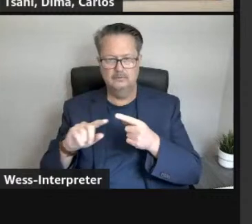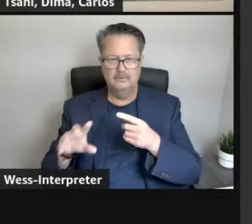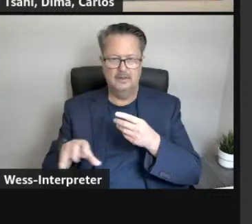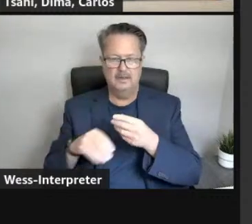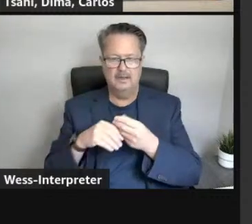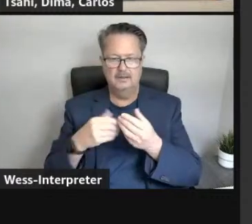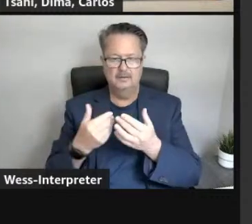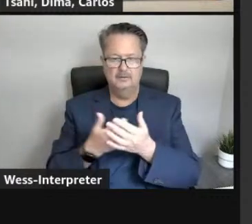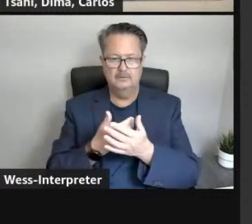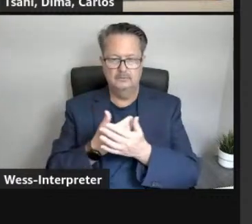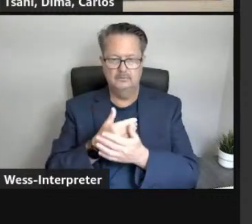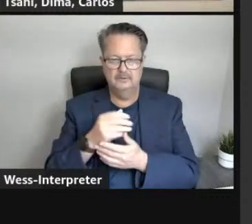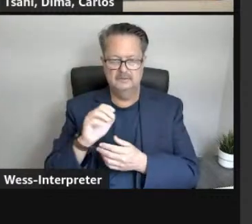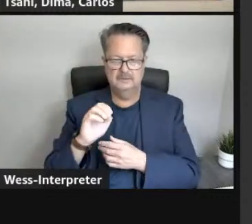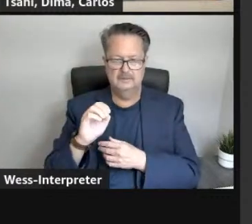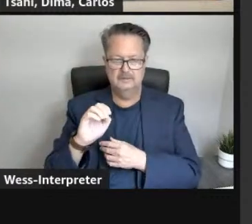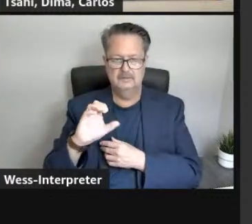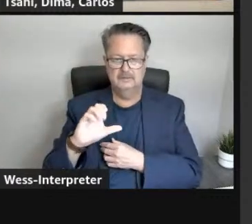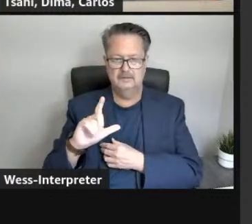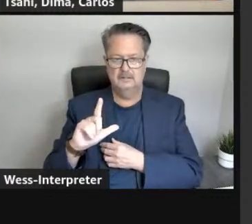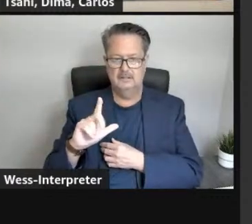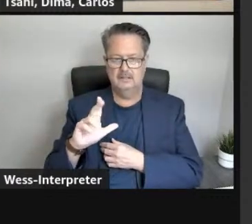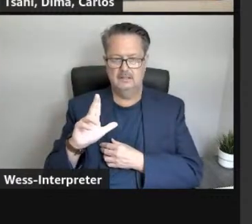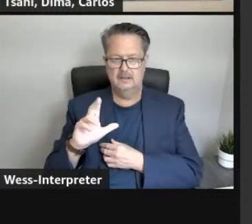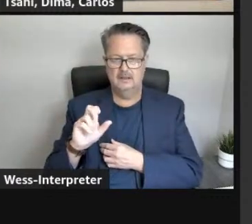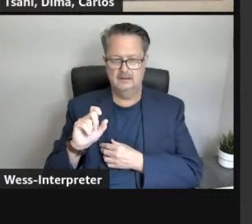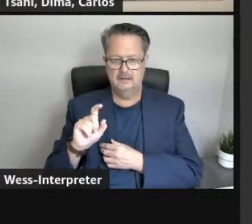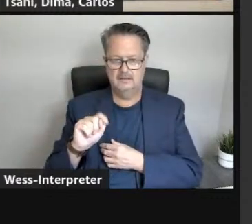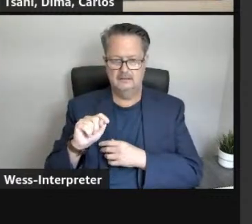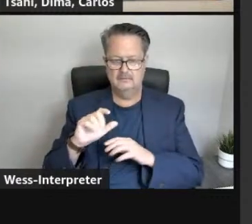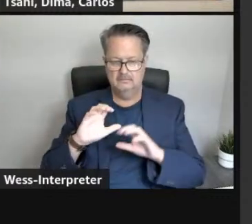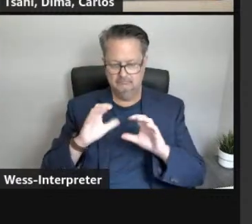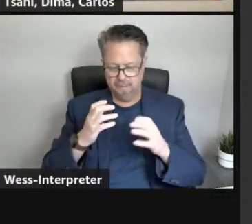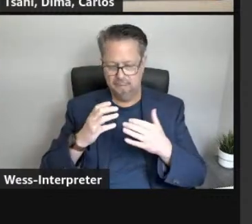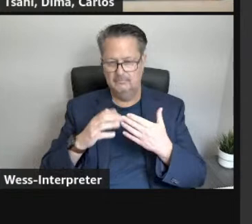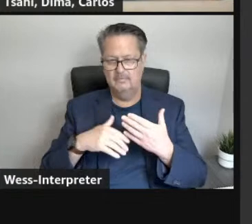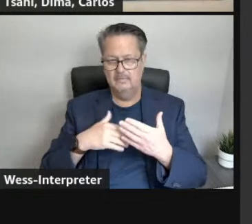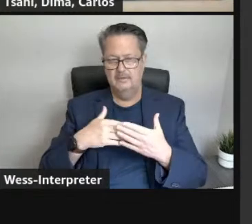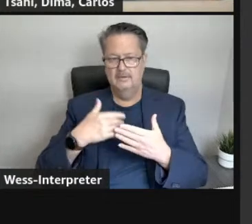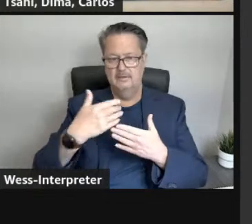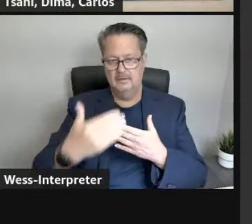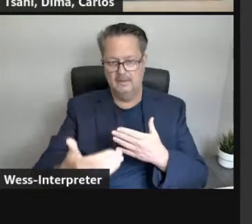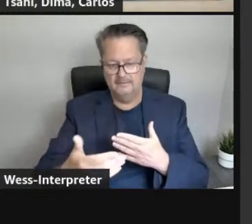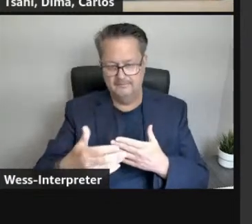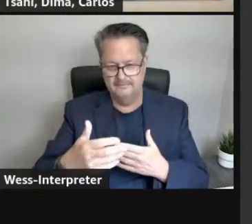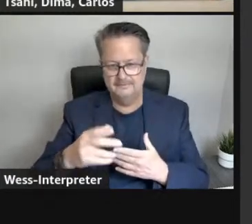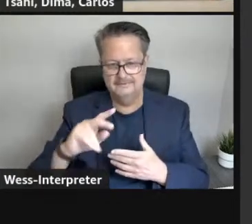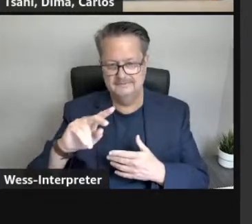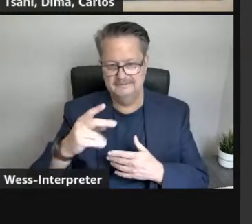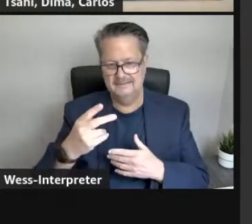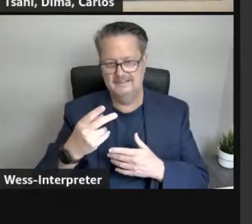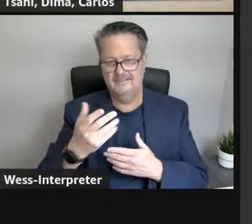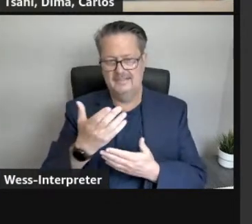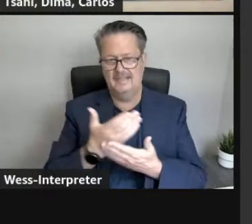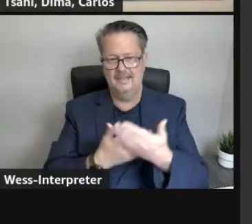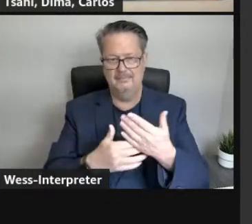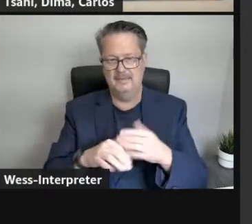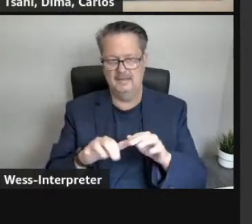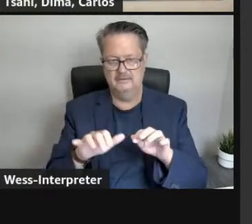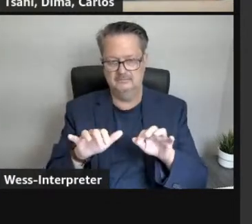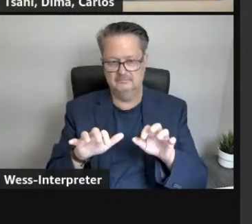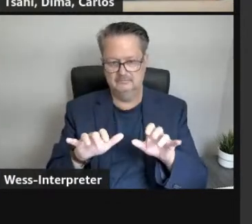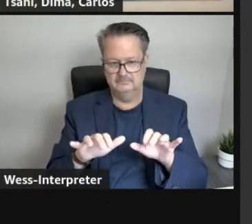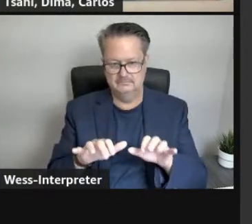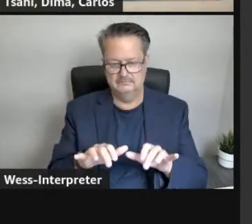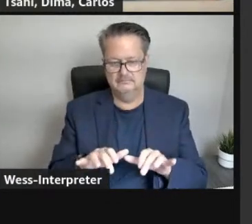EKS cluster. I will push this change in a second. Then we have this manual approval step. And then we also have